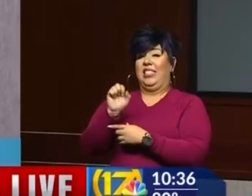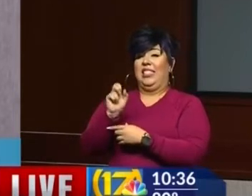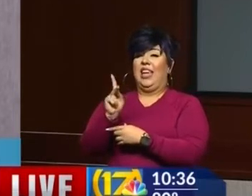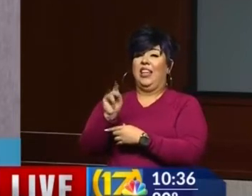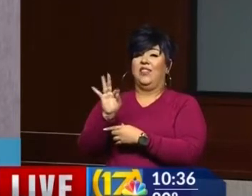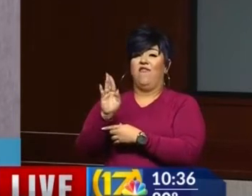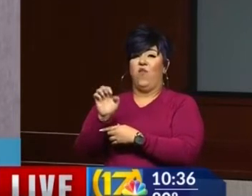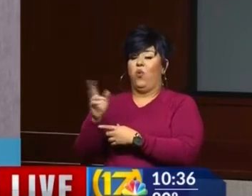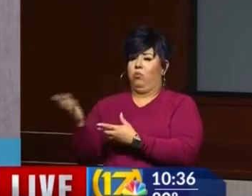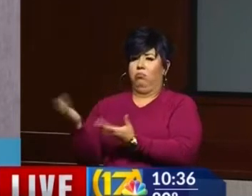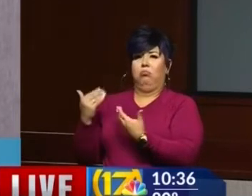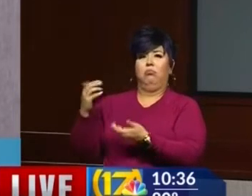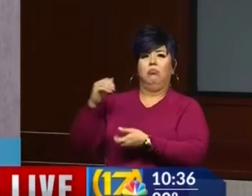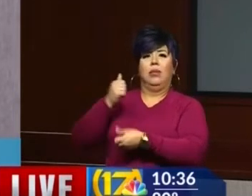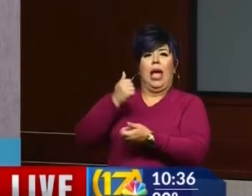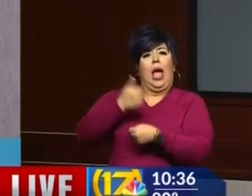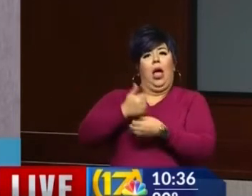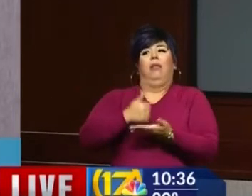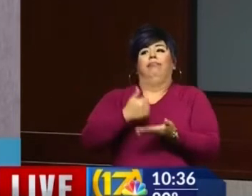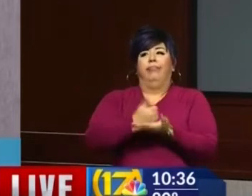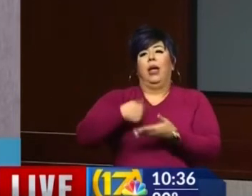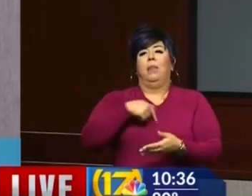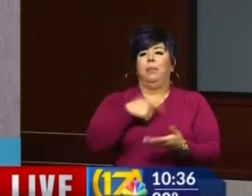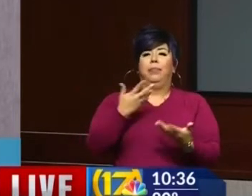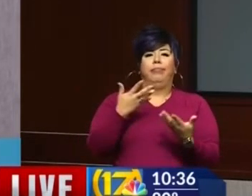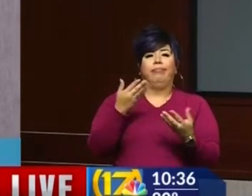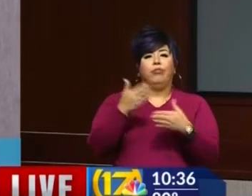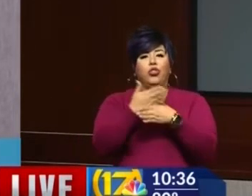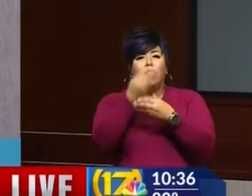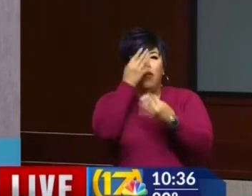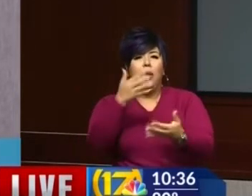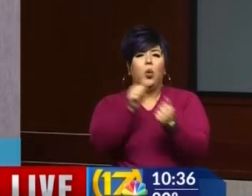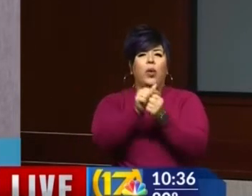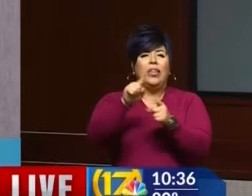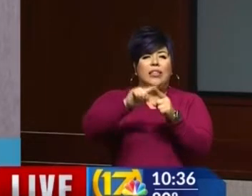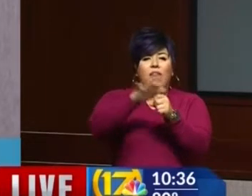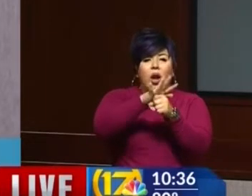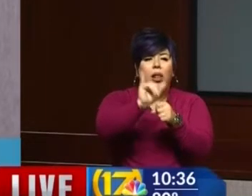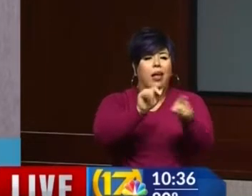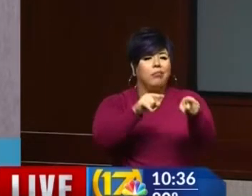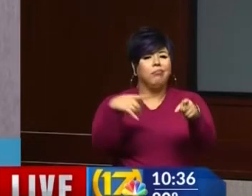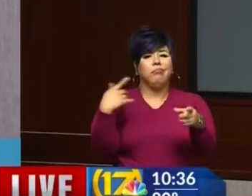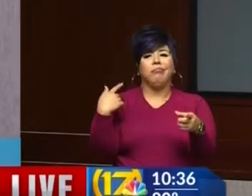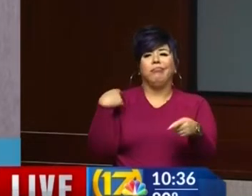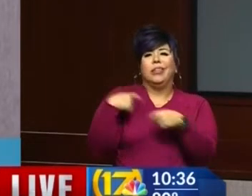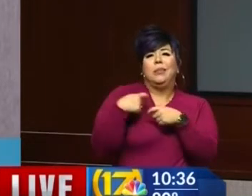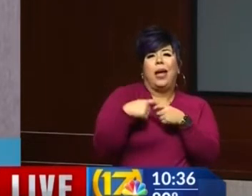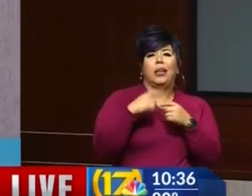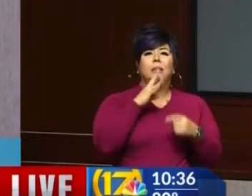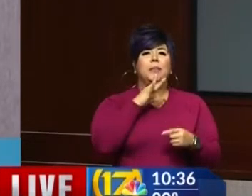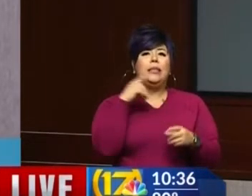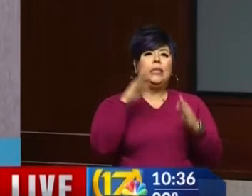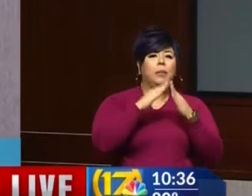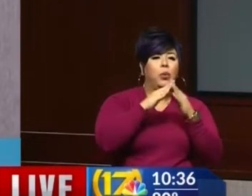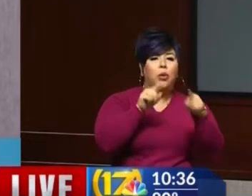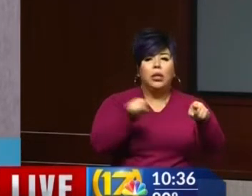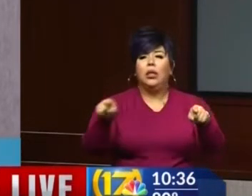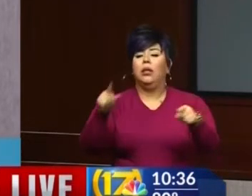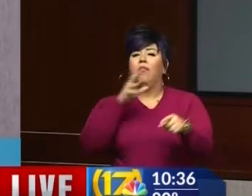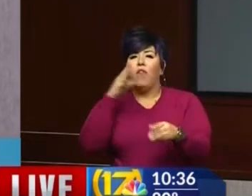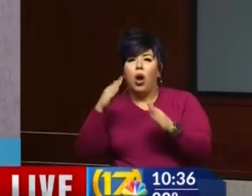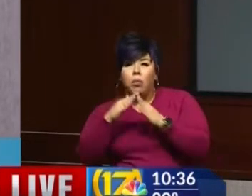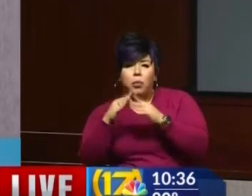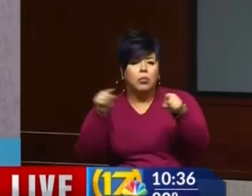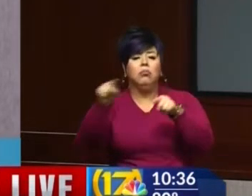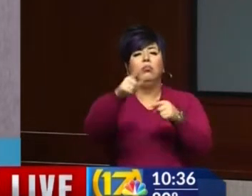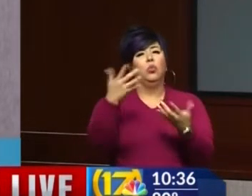issues in our Latino community, that is going to, I think, bear fruit and play a